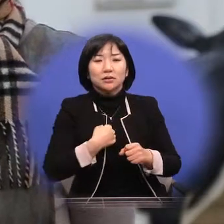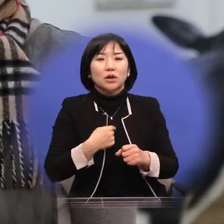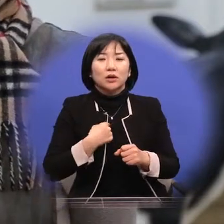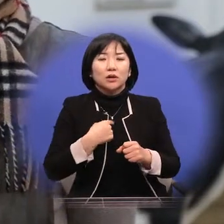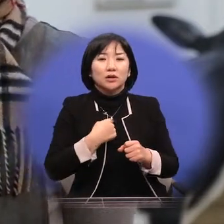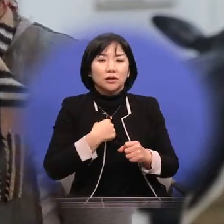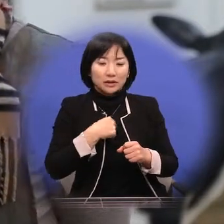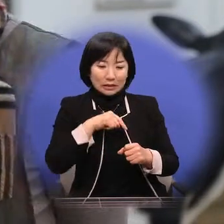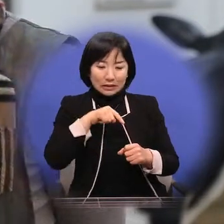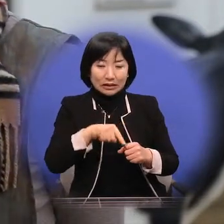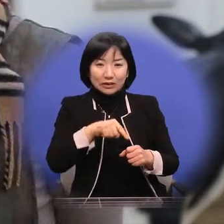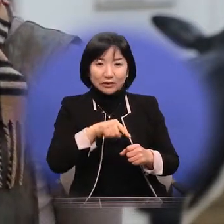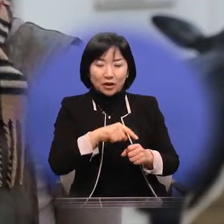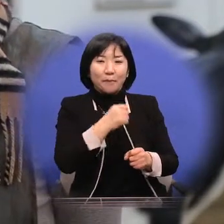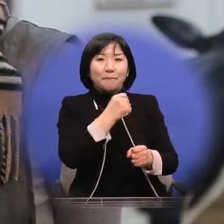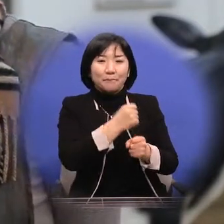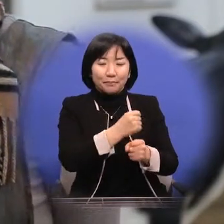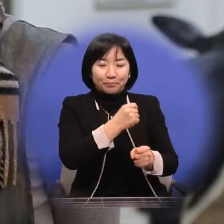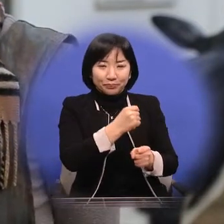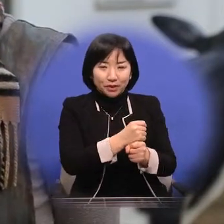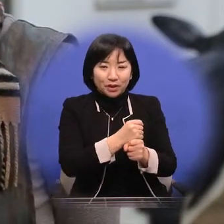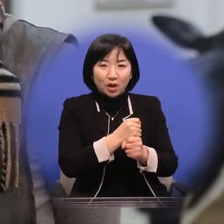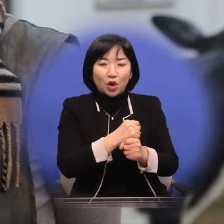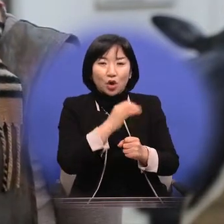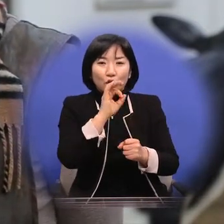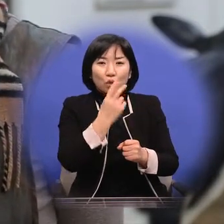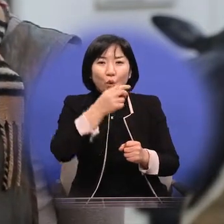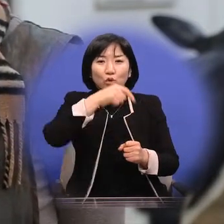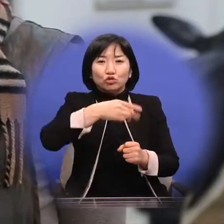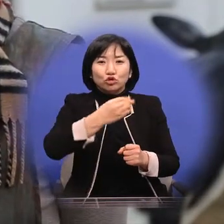have a yogurt, blueberry, ice yogurt,